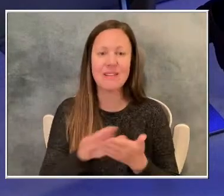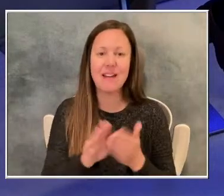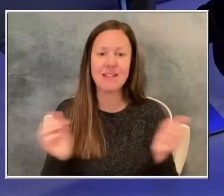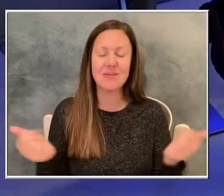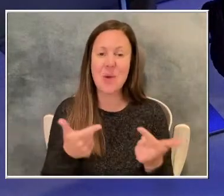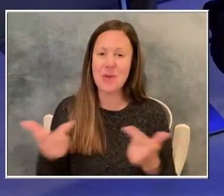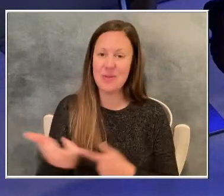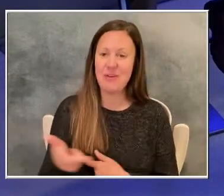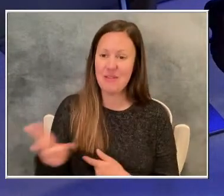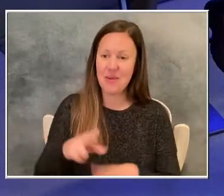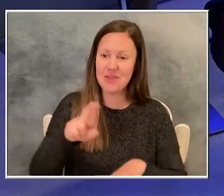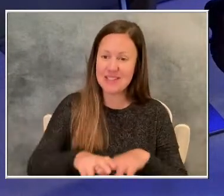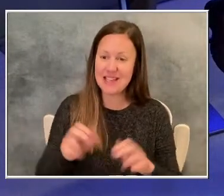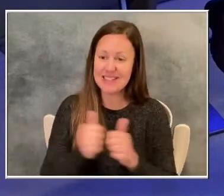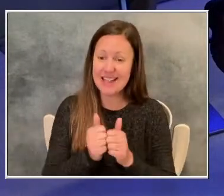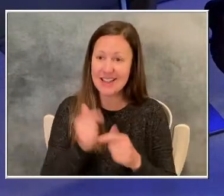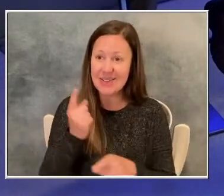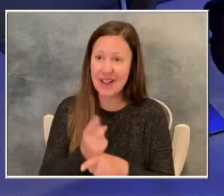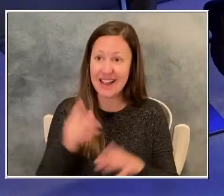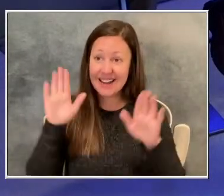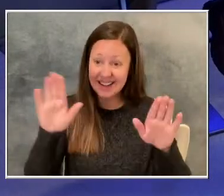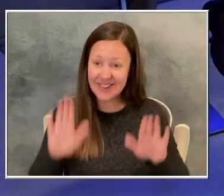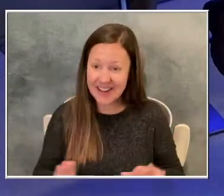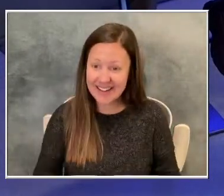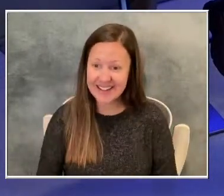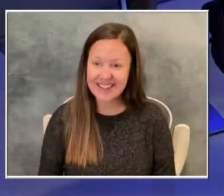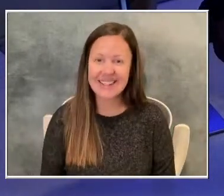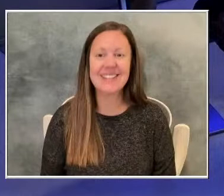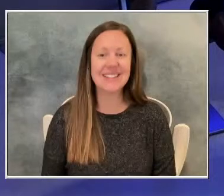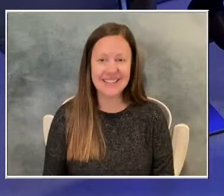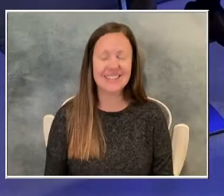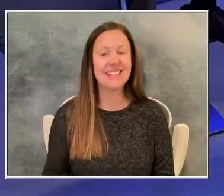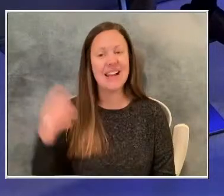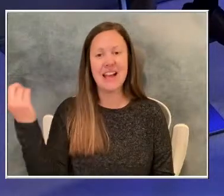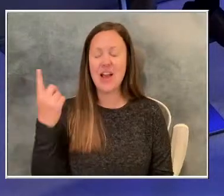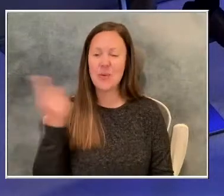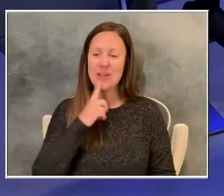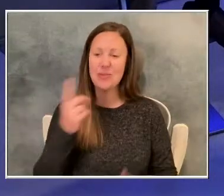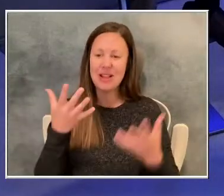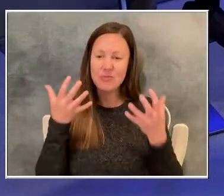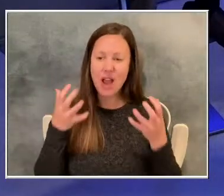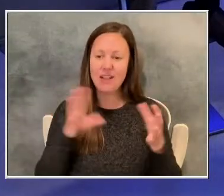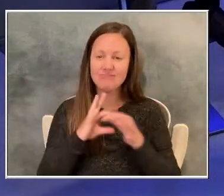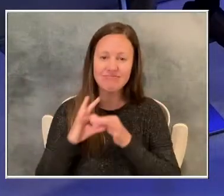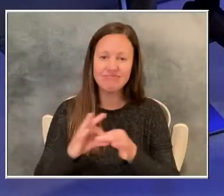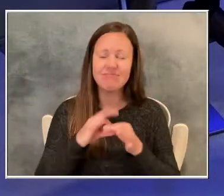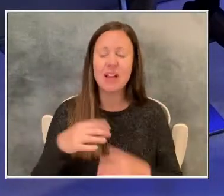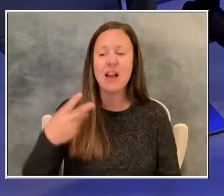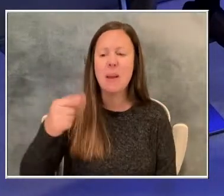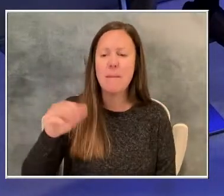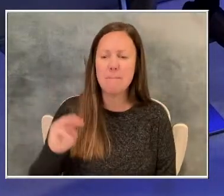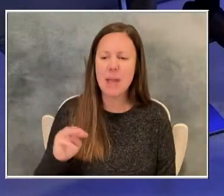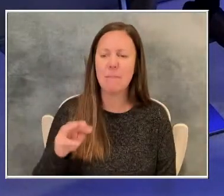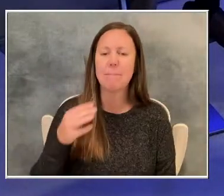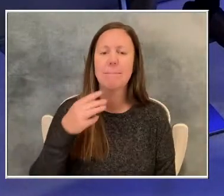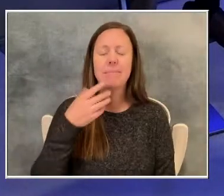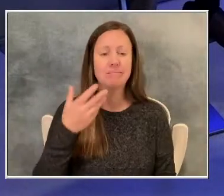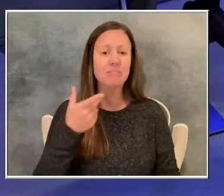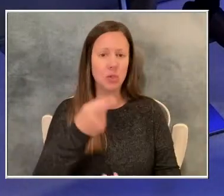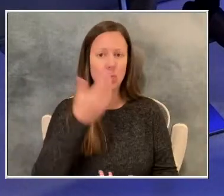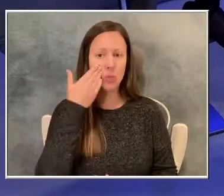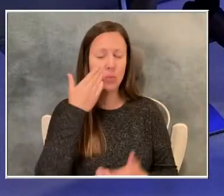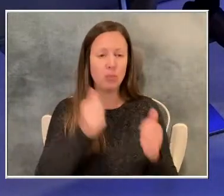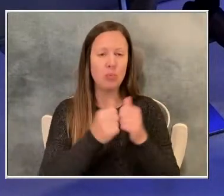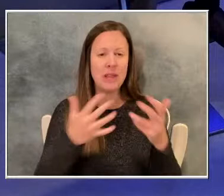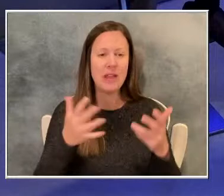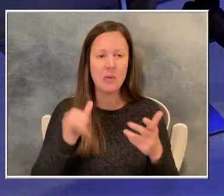Yes. Isn't it great? It's awesome. It's always good to reunite. Pam, you were told that without this transplant,